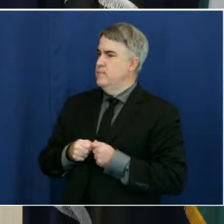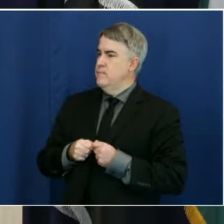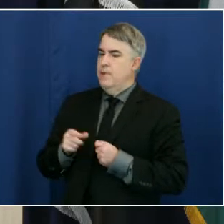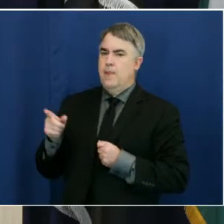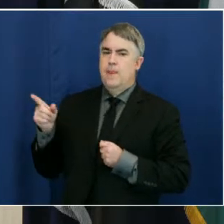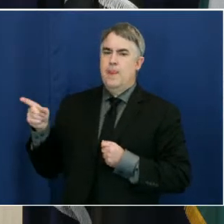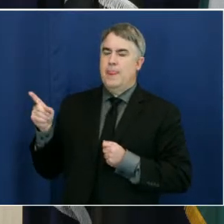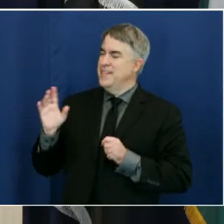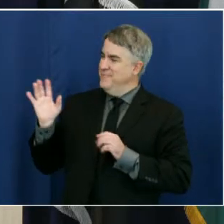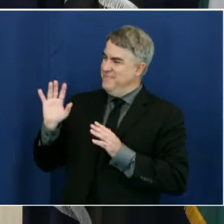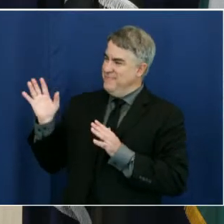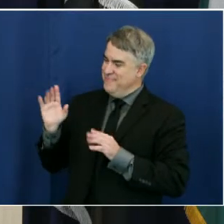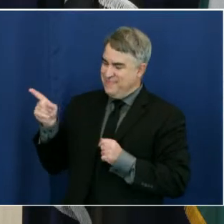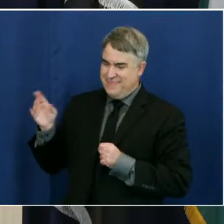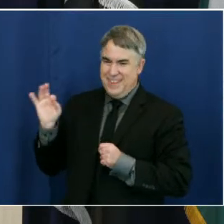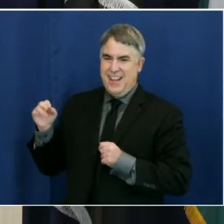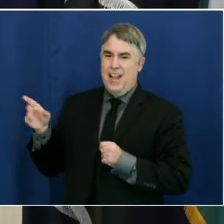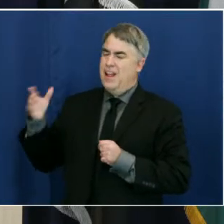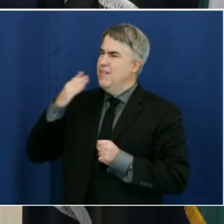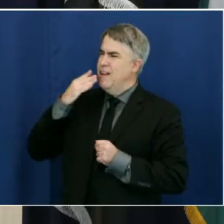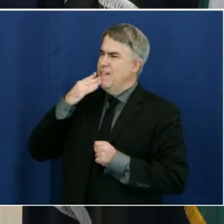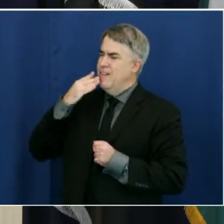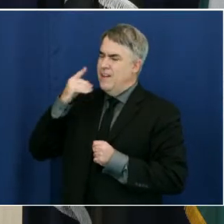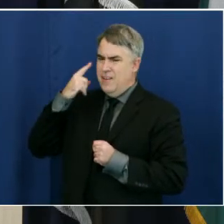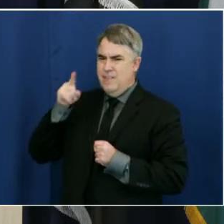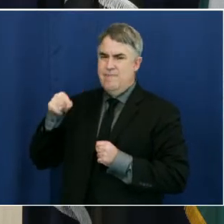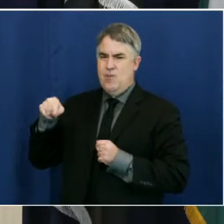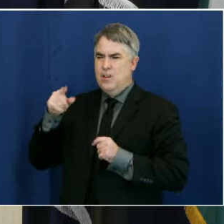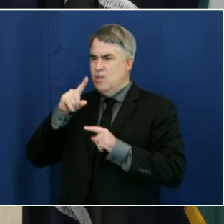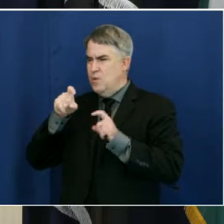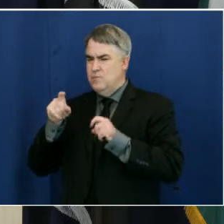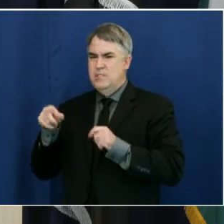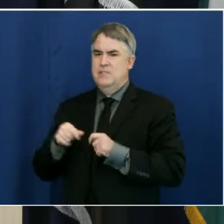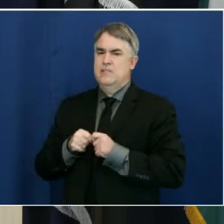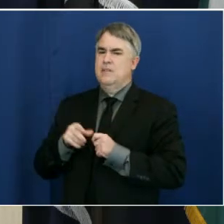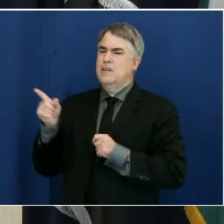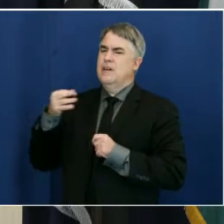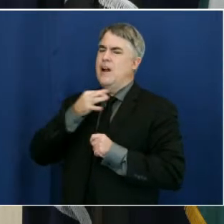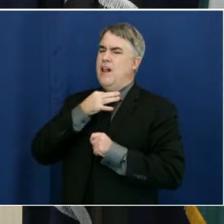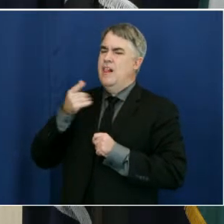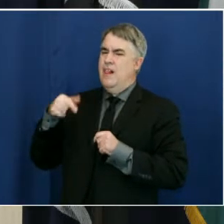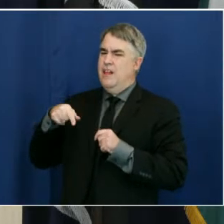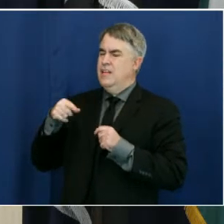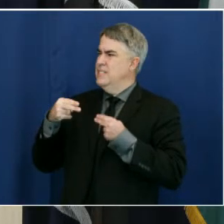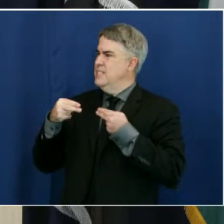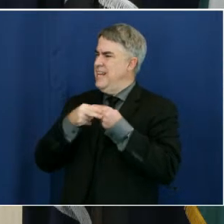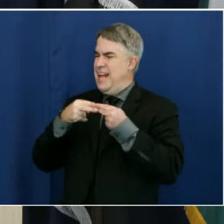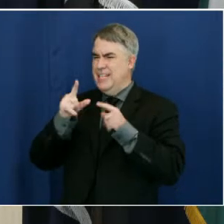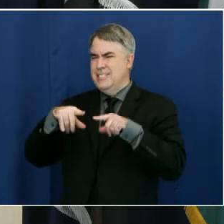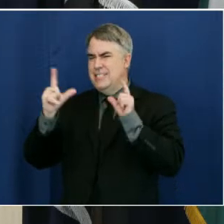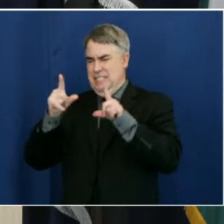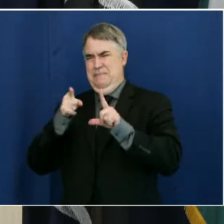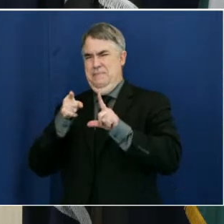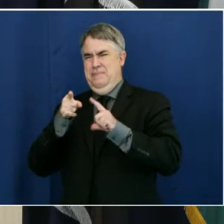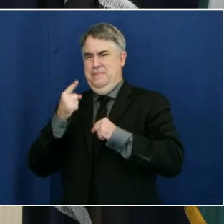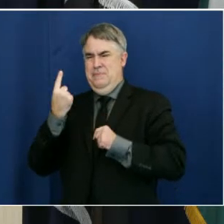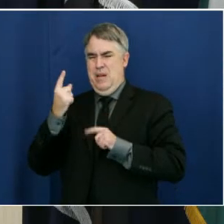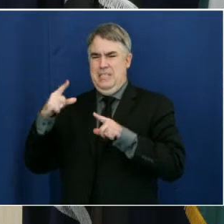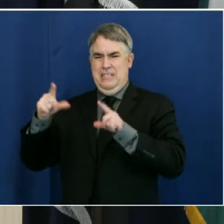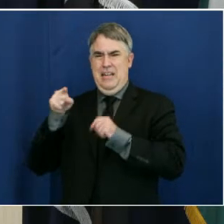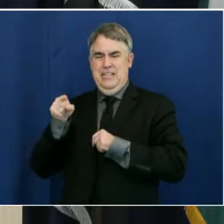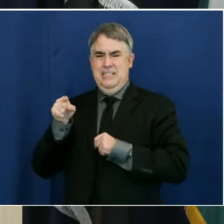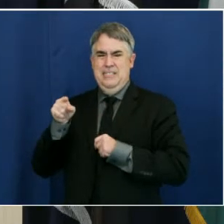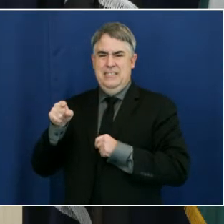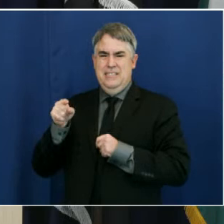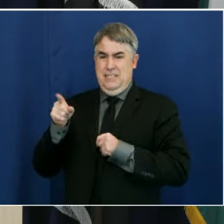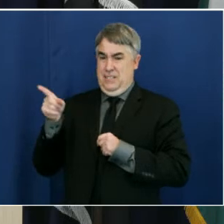Hi, thank you for taking my question. It is actually related to one of the slides. So I understand that the numbers are